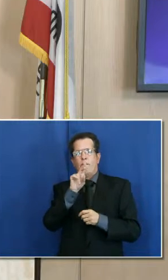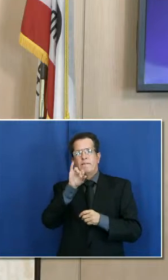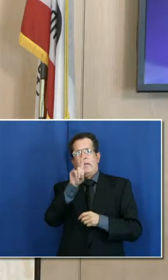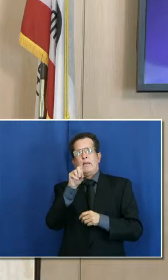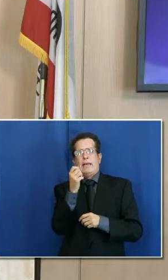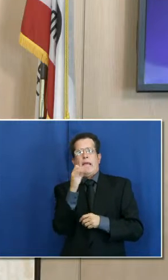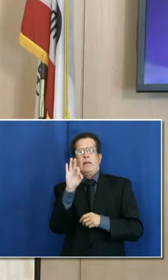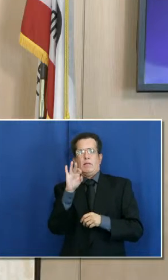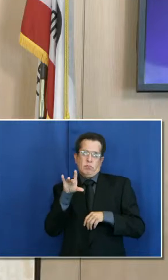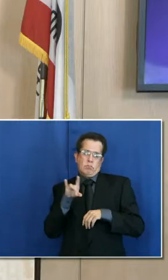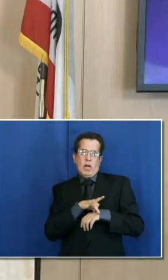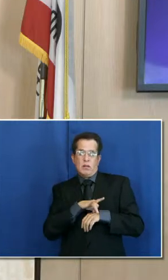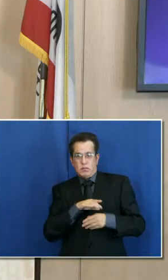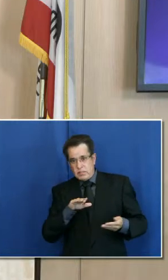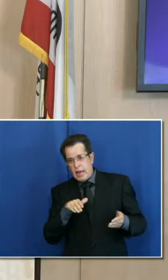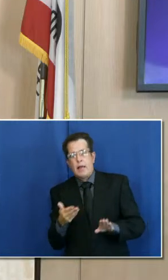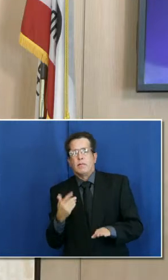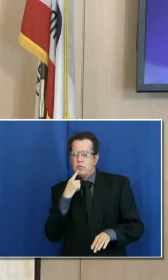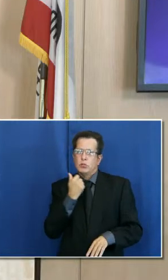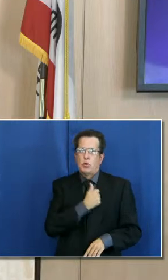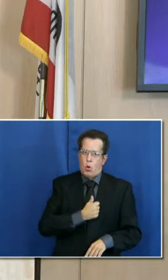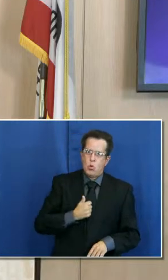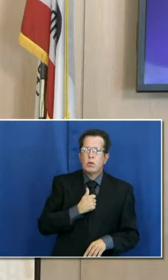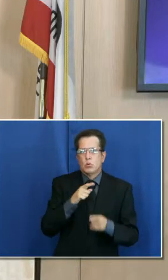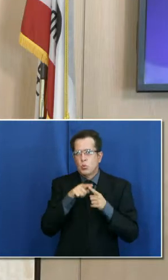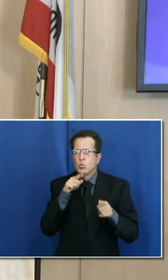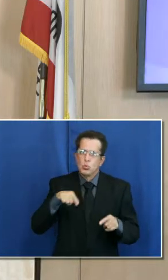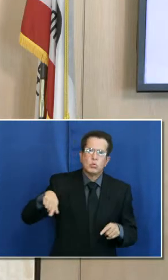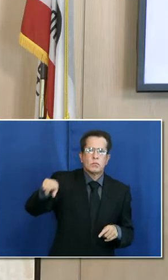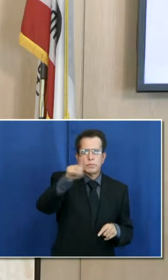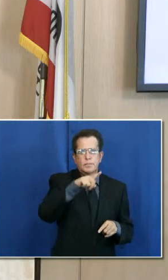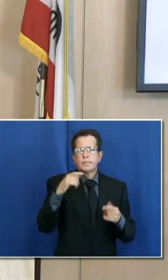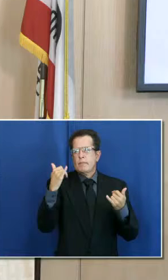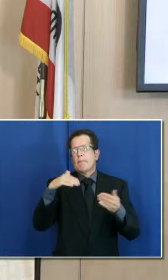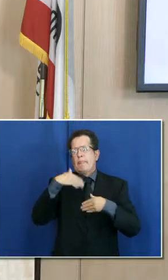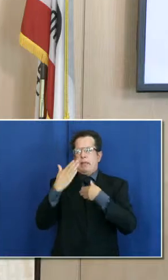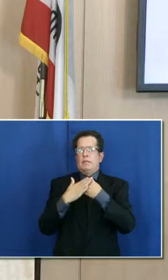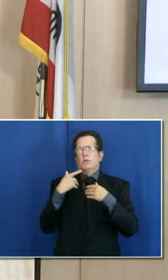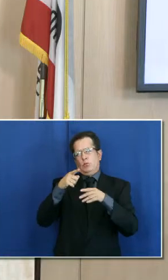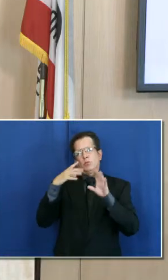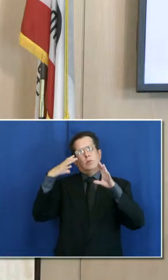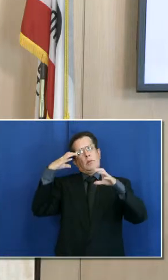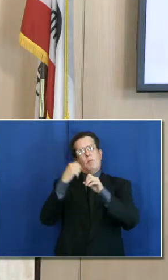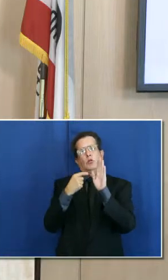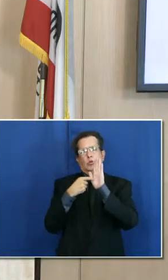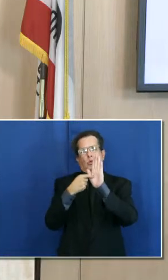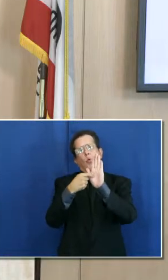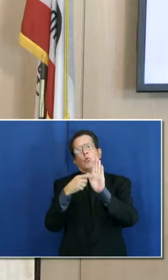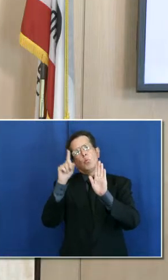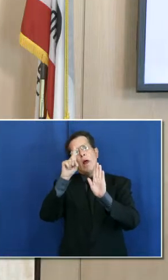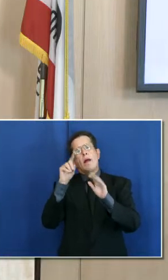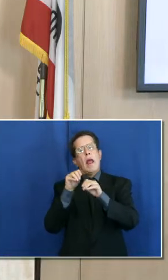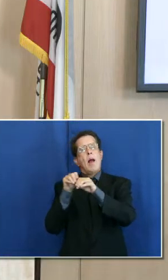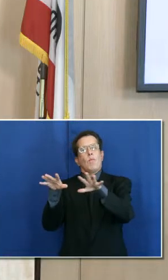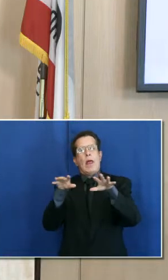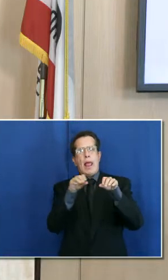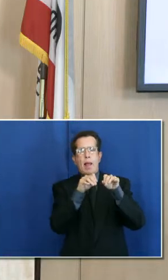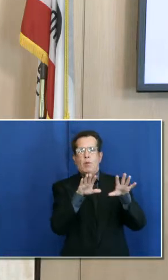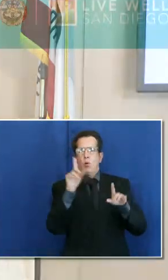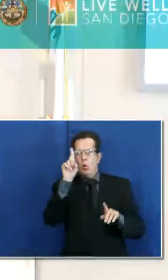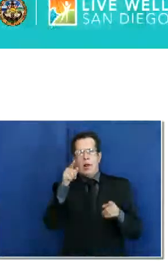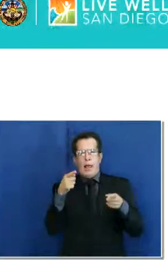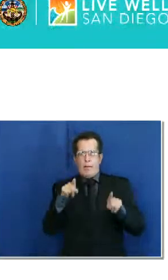COVID-19 disease. Next, I'd like to discuss a summary of all of our outbreaks. Since the beginning of the